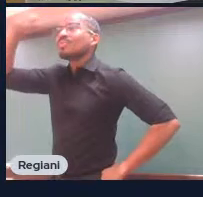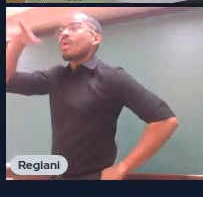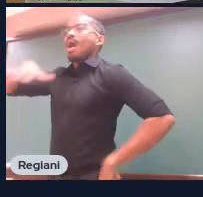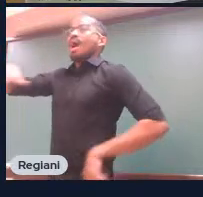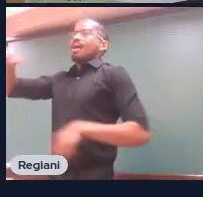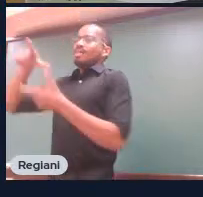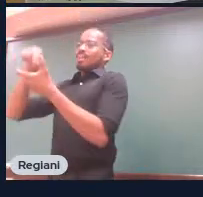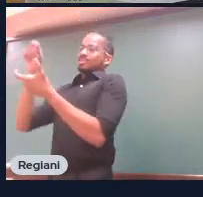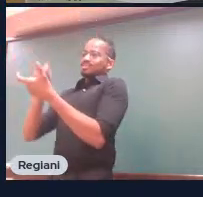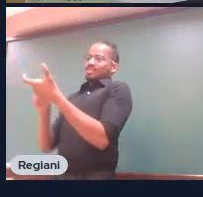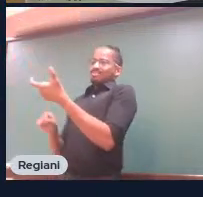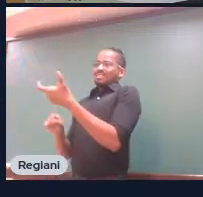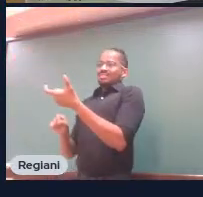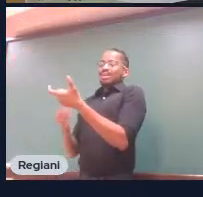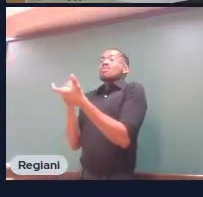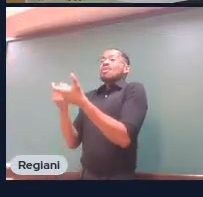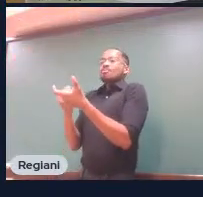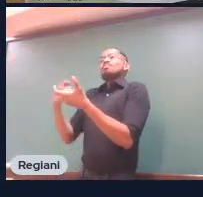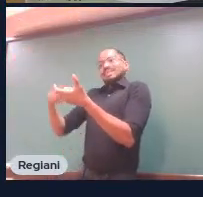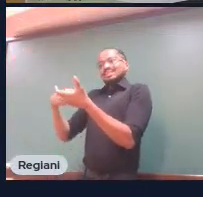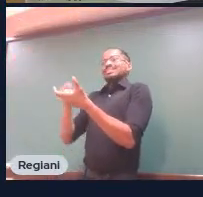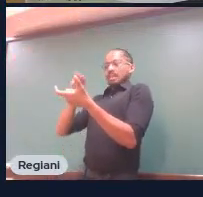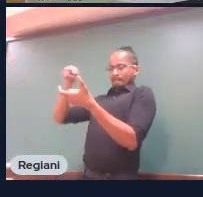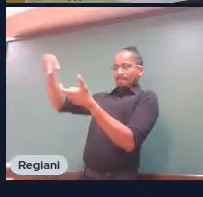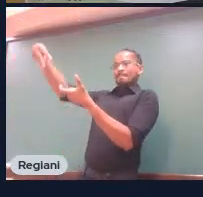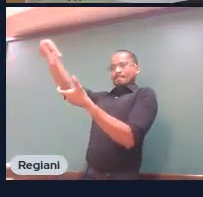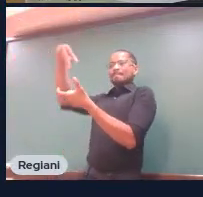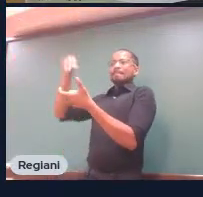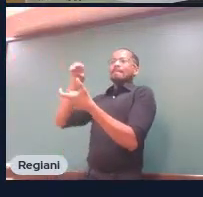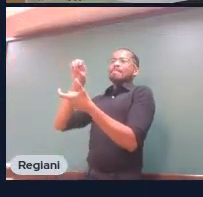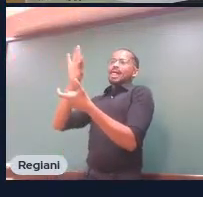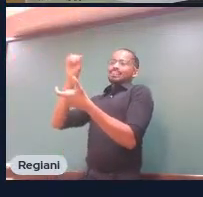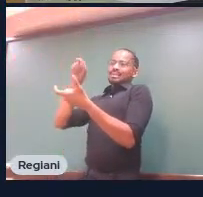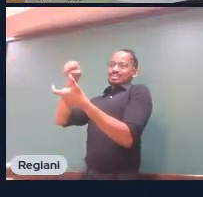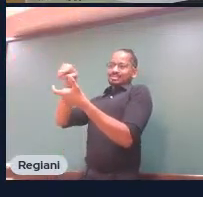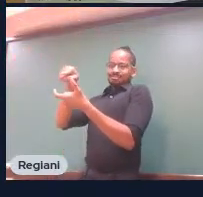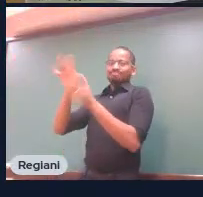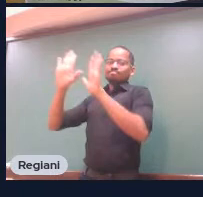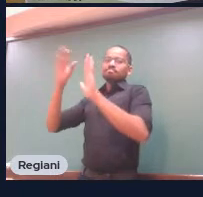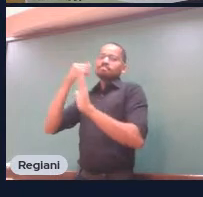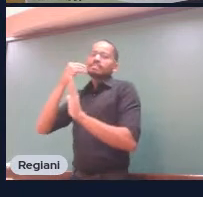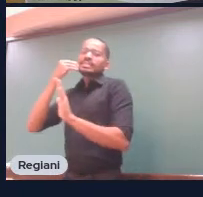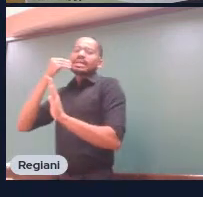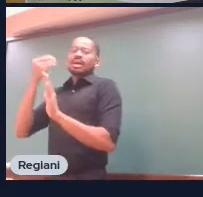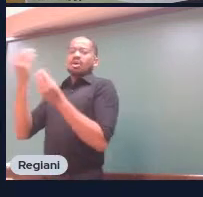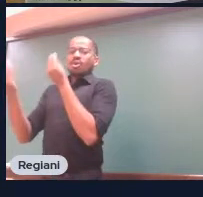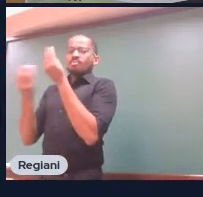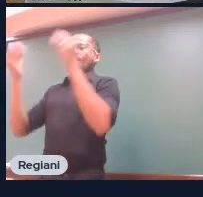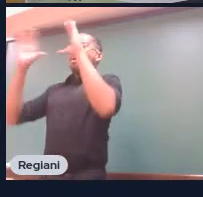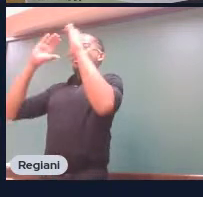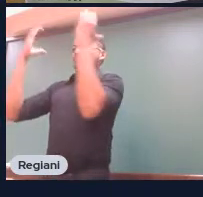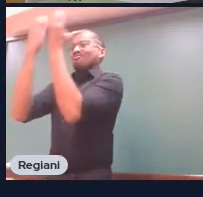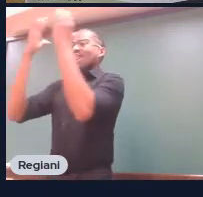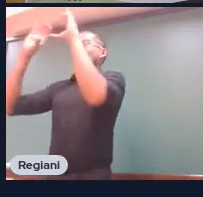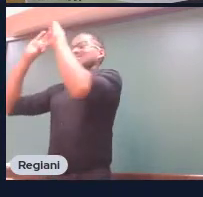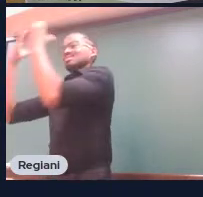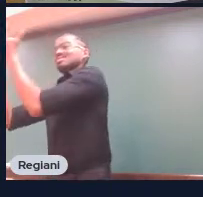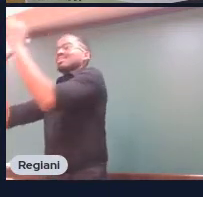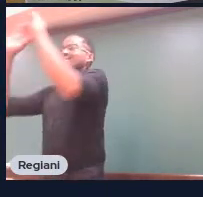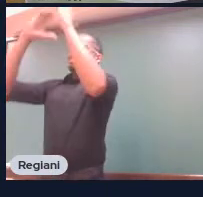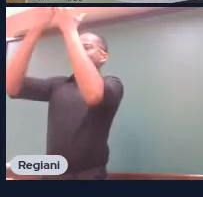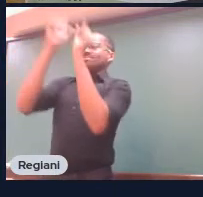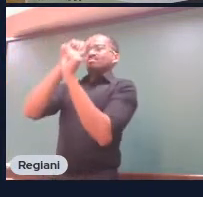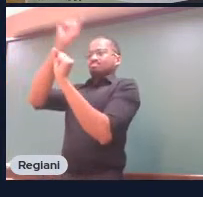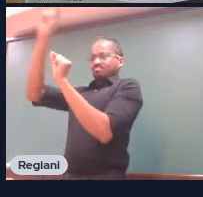of metalexicography. So, we start with the conferences of the Continental Associations for